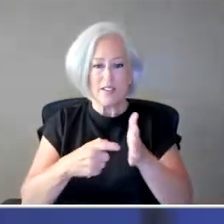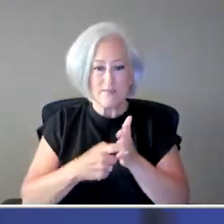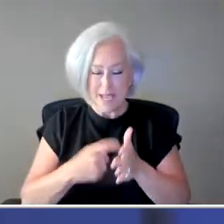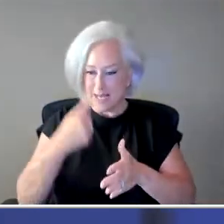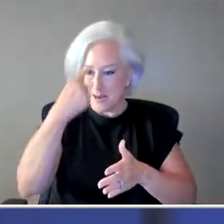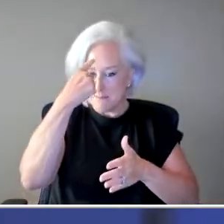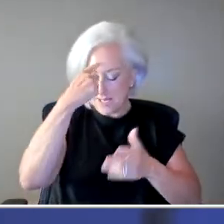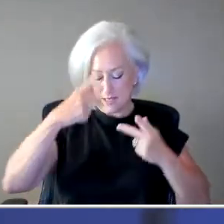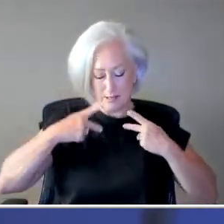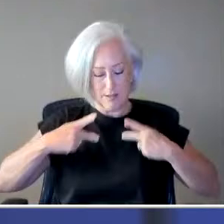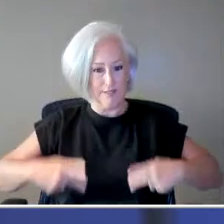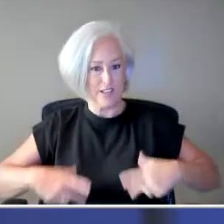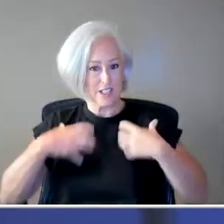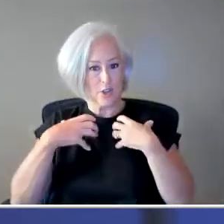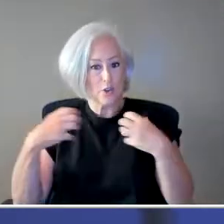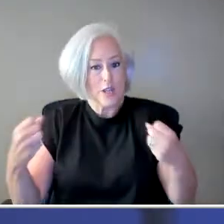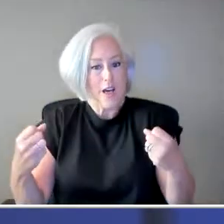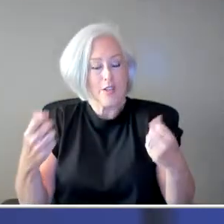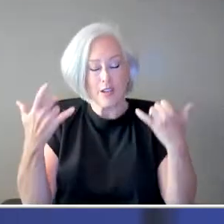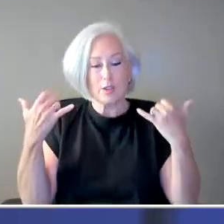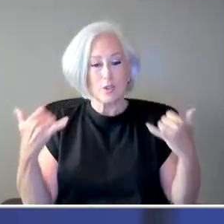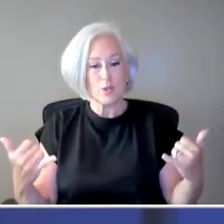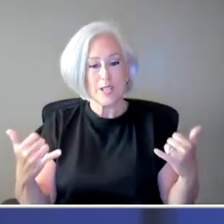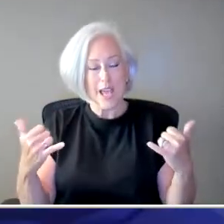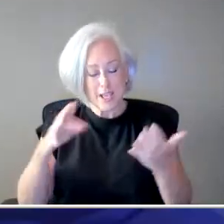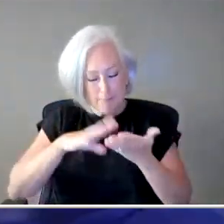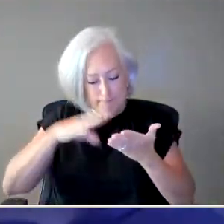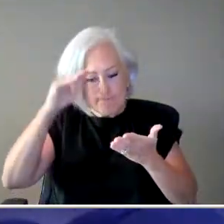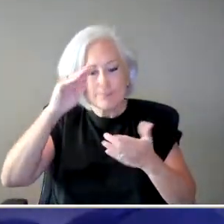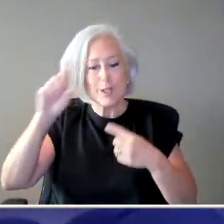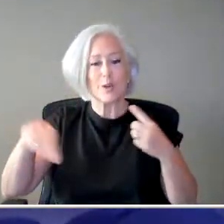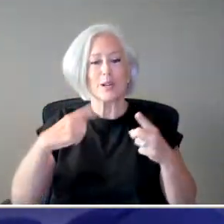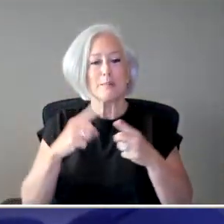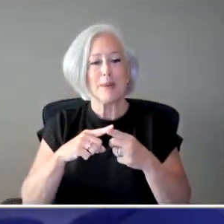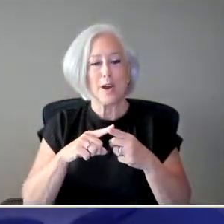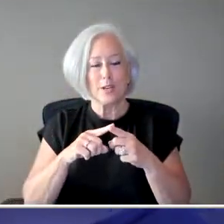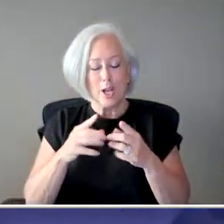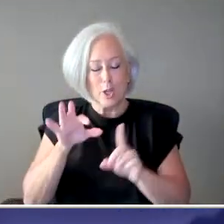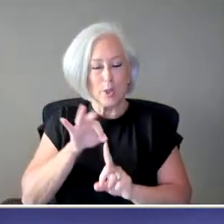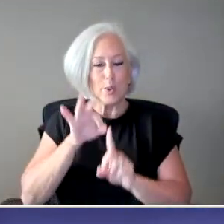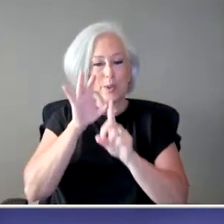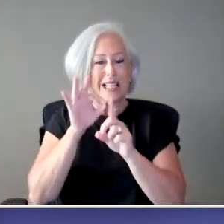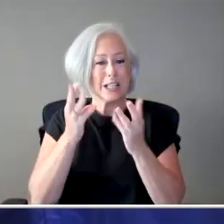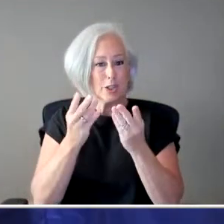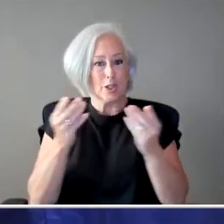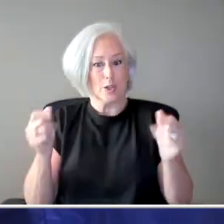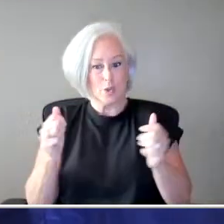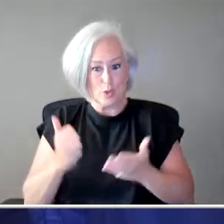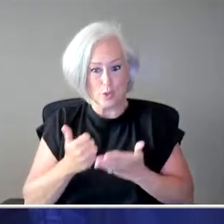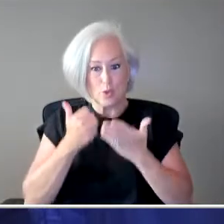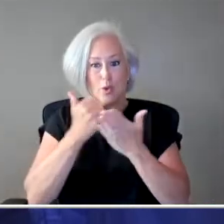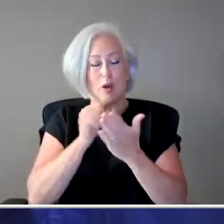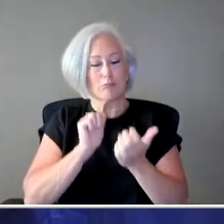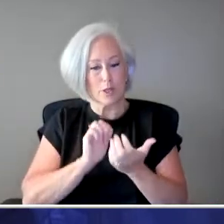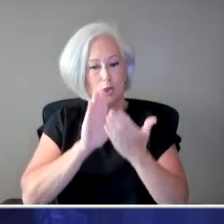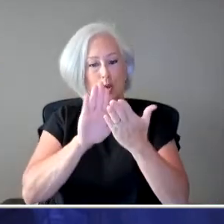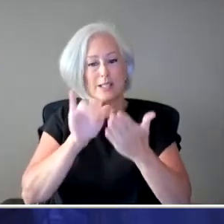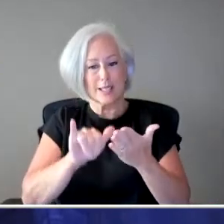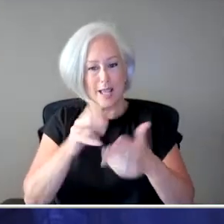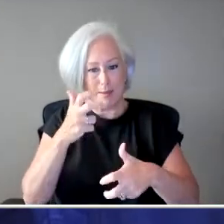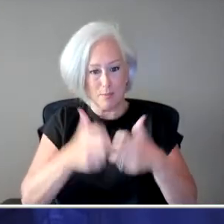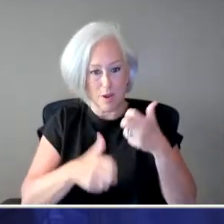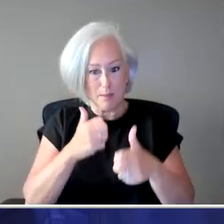unique solutions that can address those demands. And that includes a high-tech camera that lets neurosurgeons see their patients